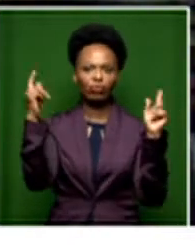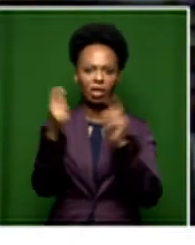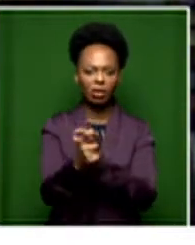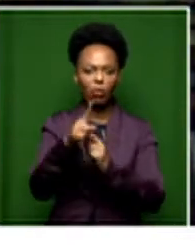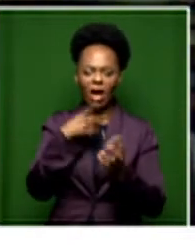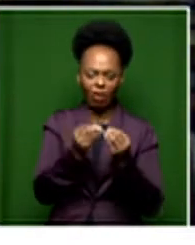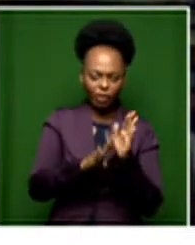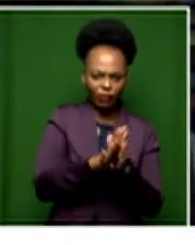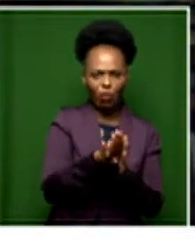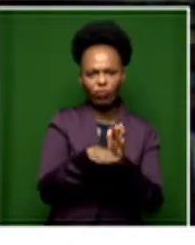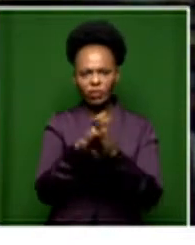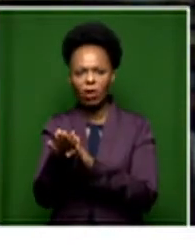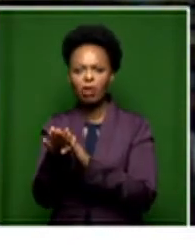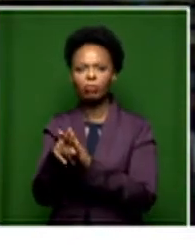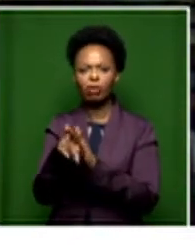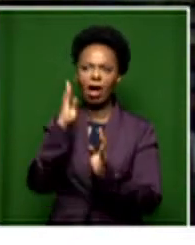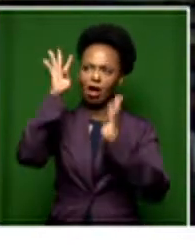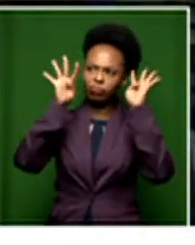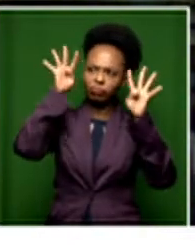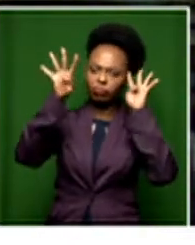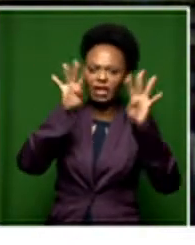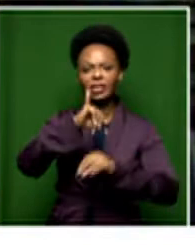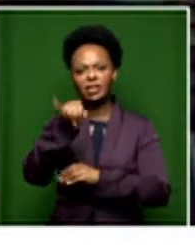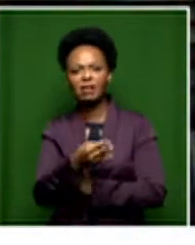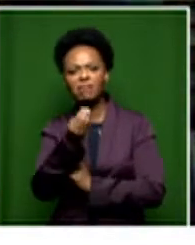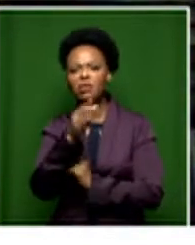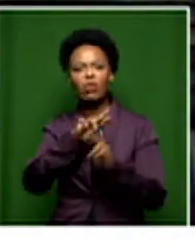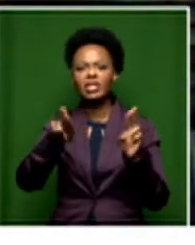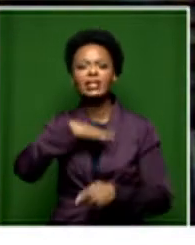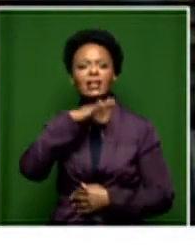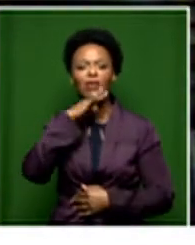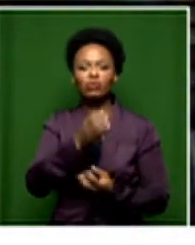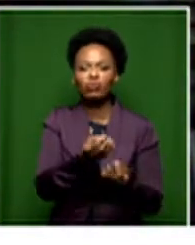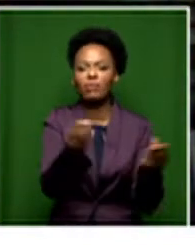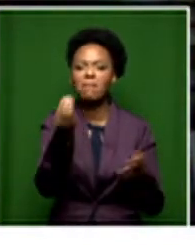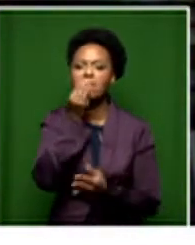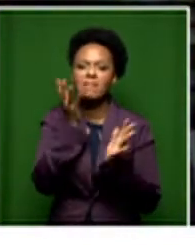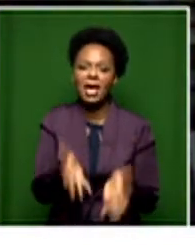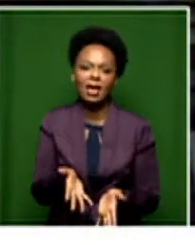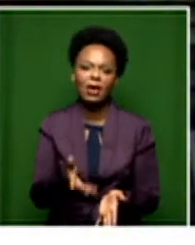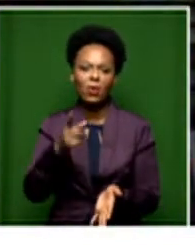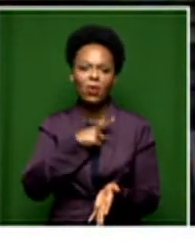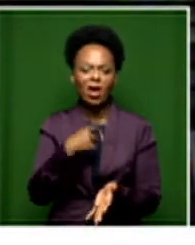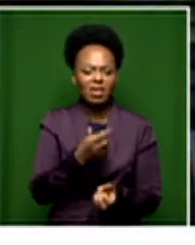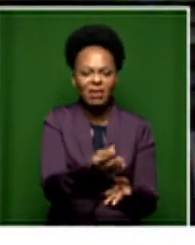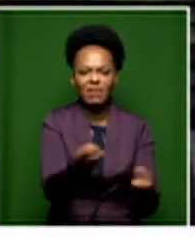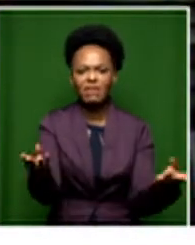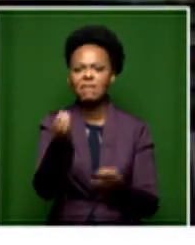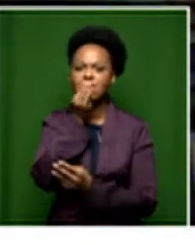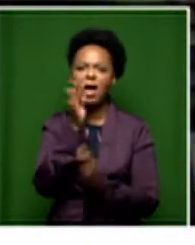evolved to seeing that it's not enough to just serve a plate of meal, because remember, we have to serve how many meals for people to really